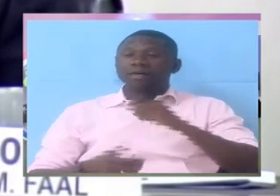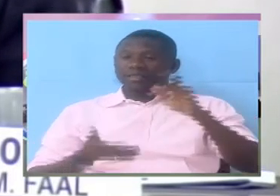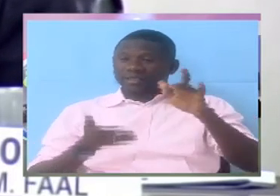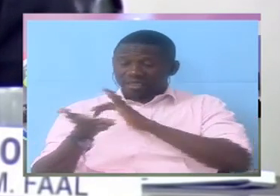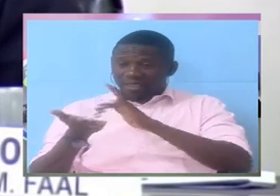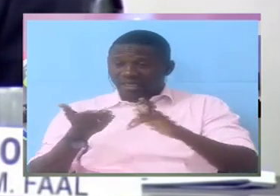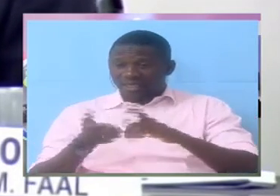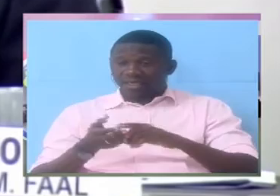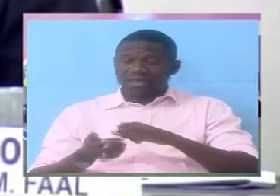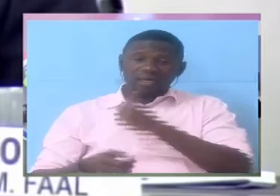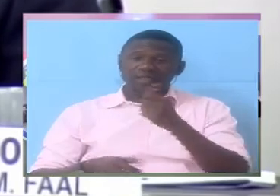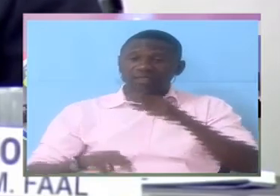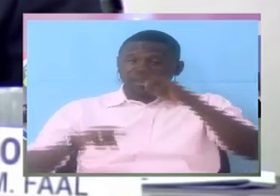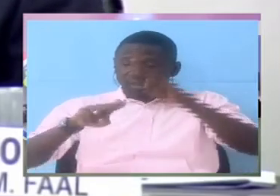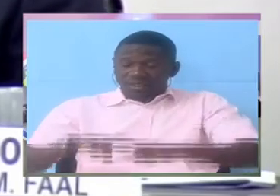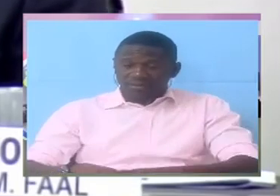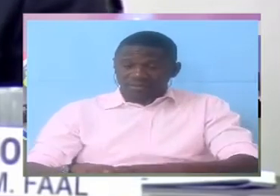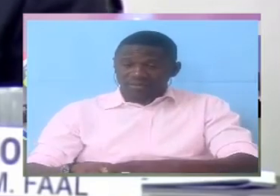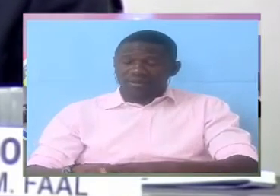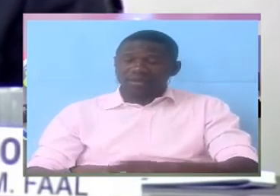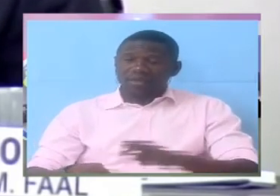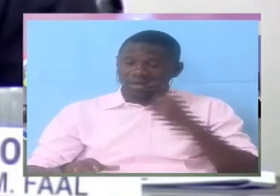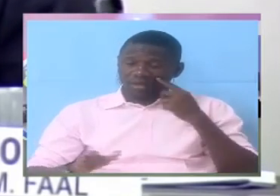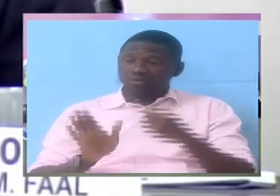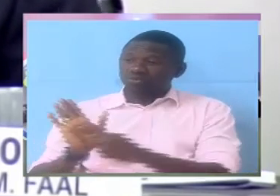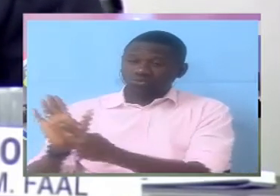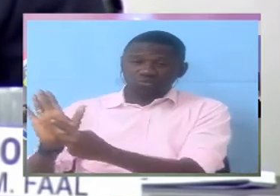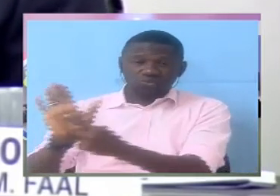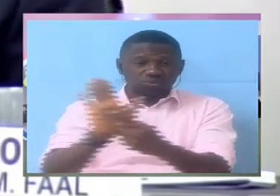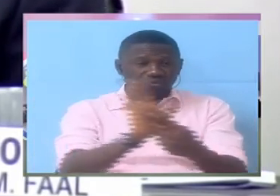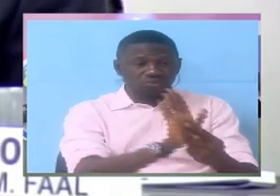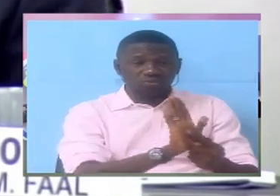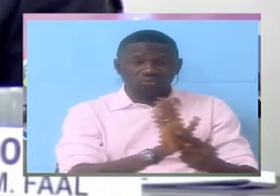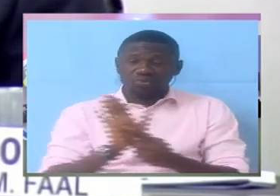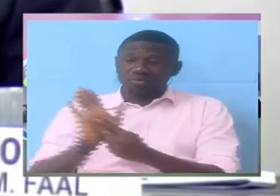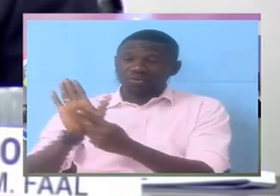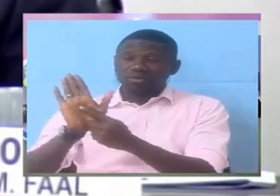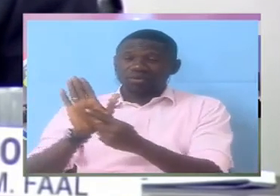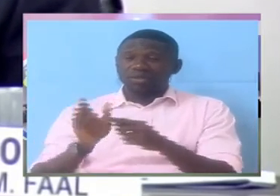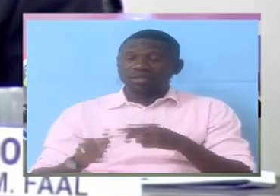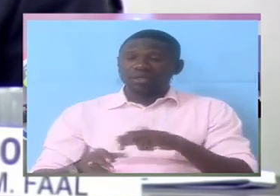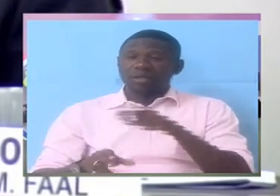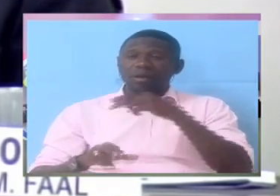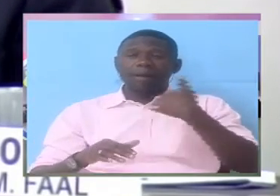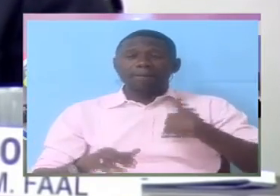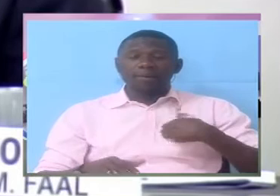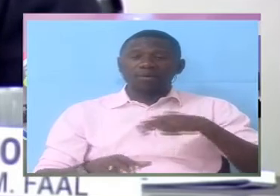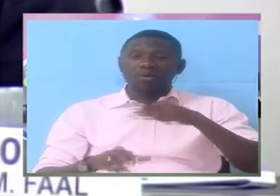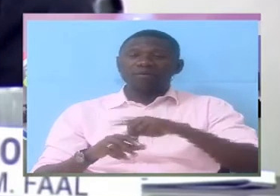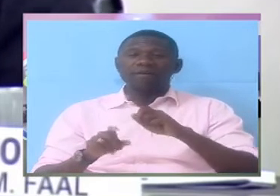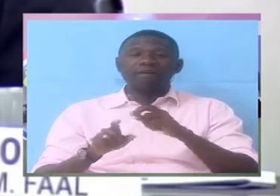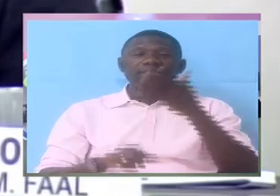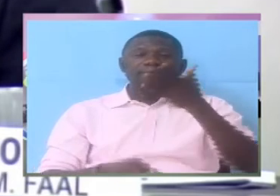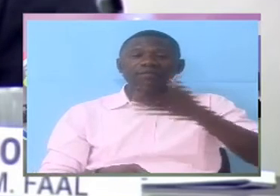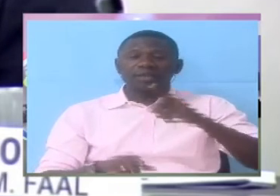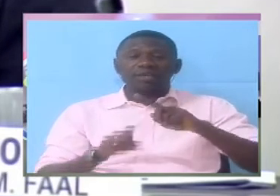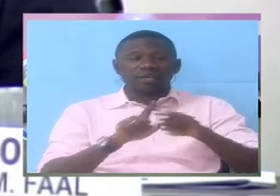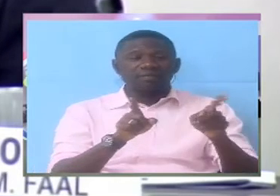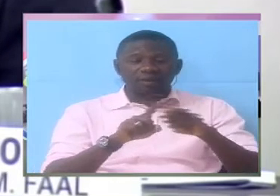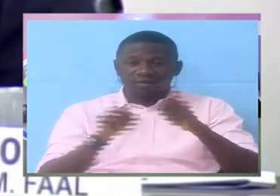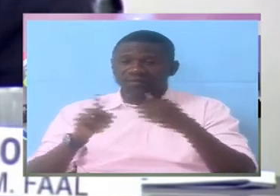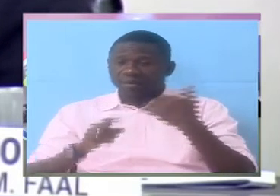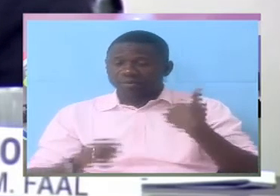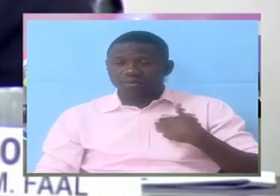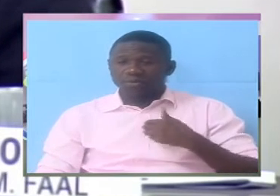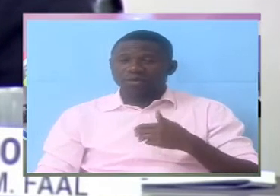And sitting him down, parading him in the presence of 15 different people and be questioning